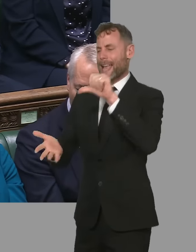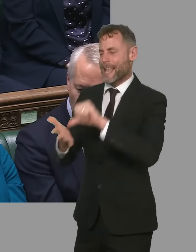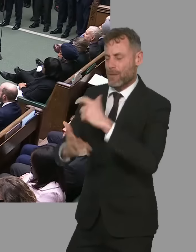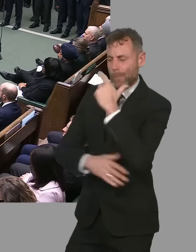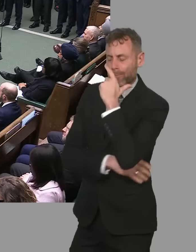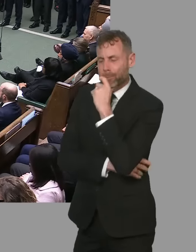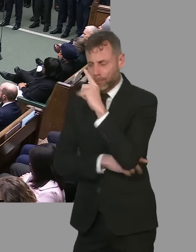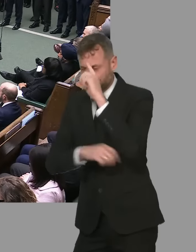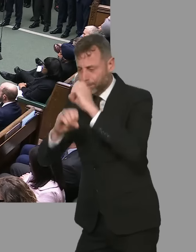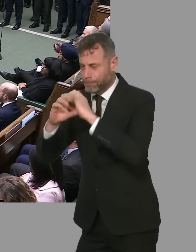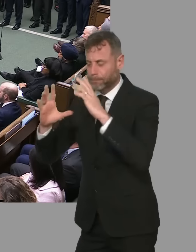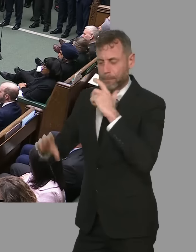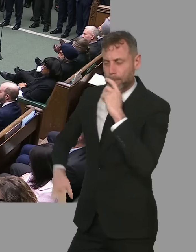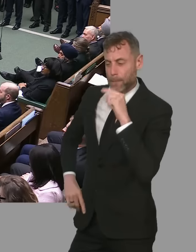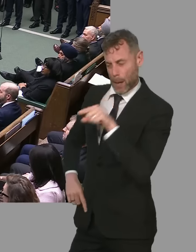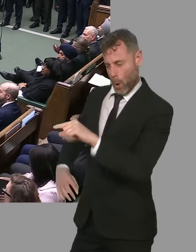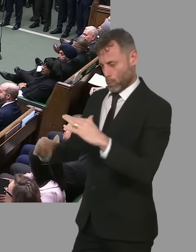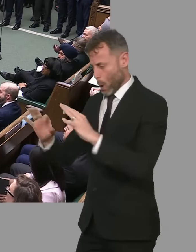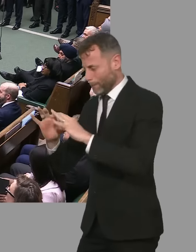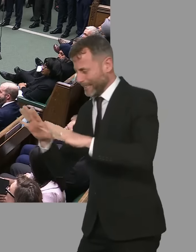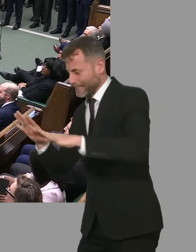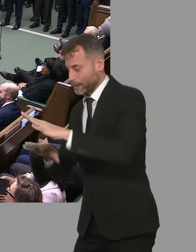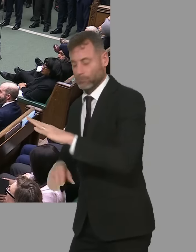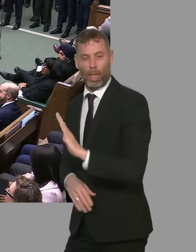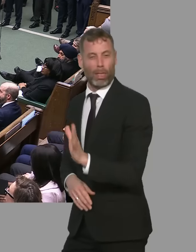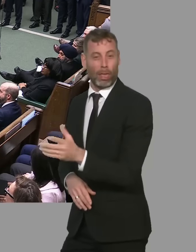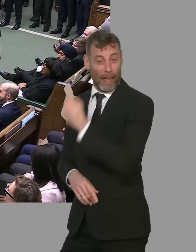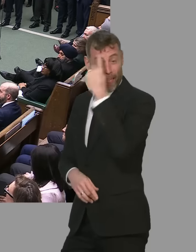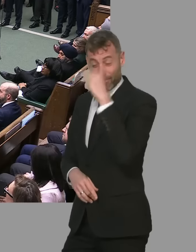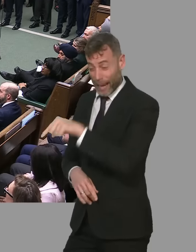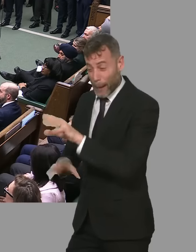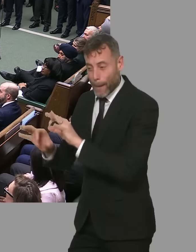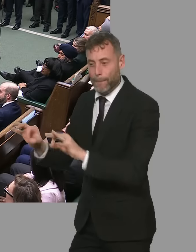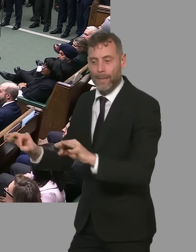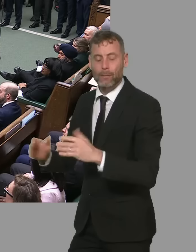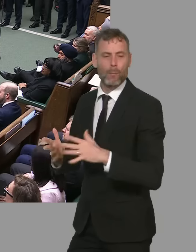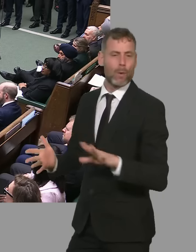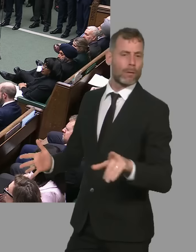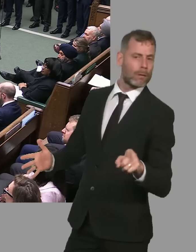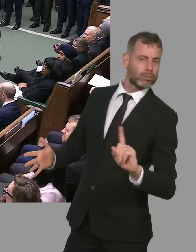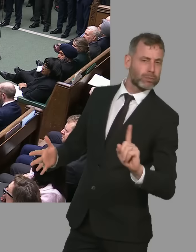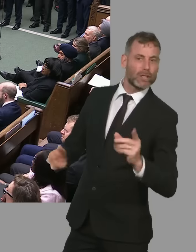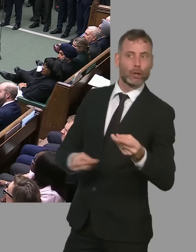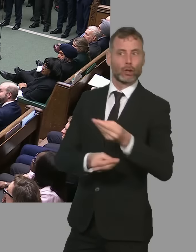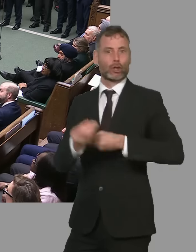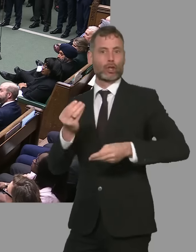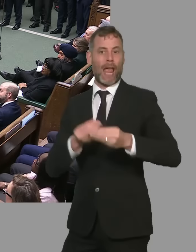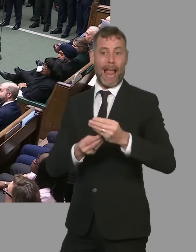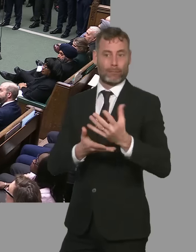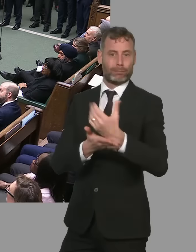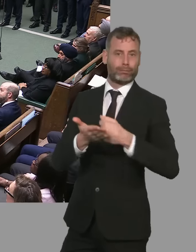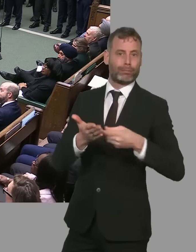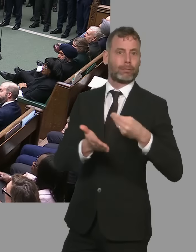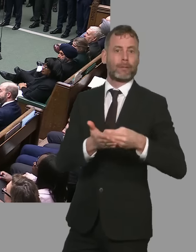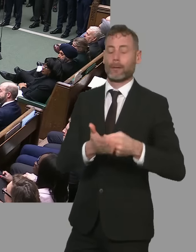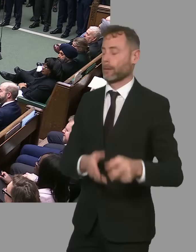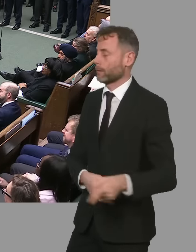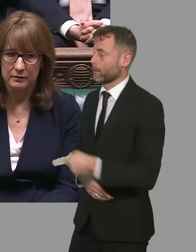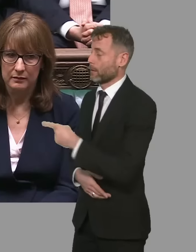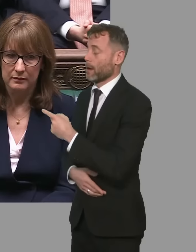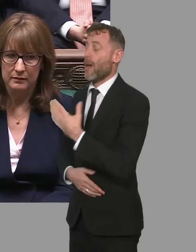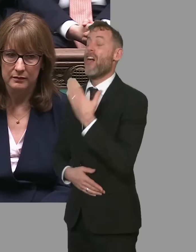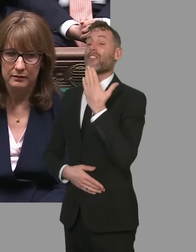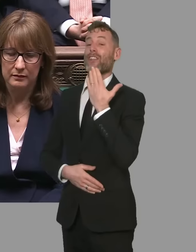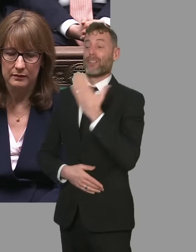East? Prime Minister. Well, can I thank him for his verdict? At least he's read the law that she obviously hasn't read.